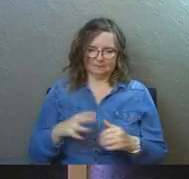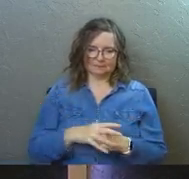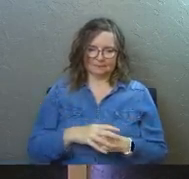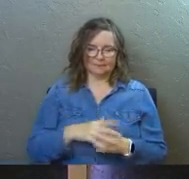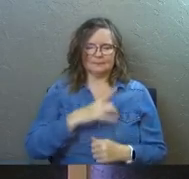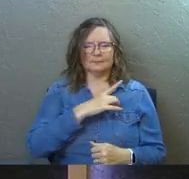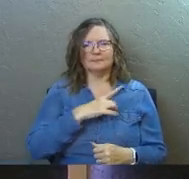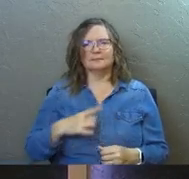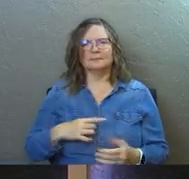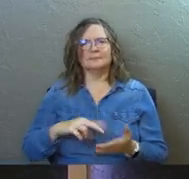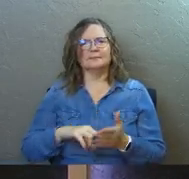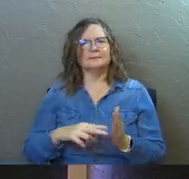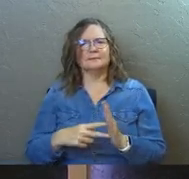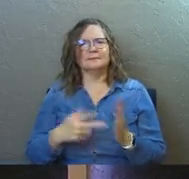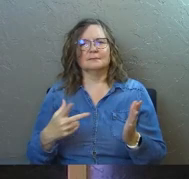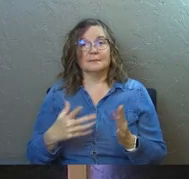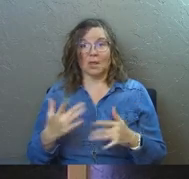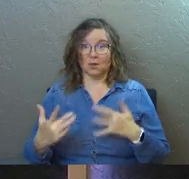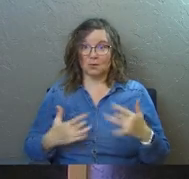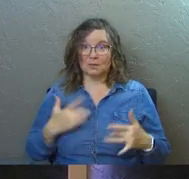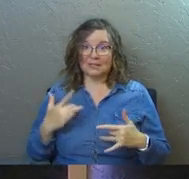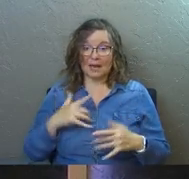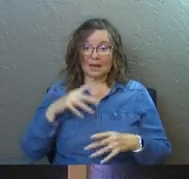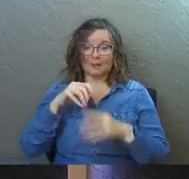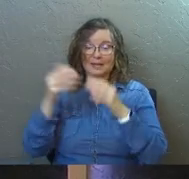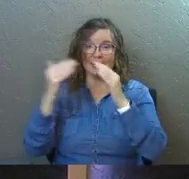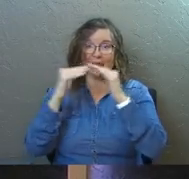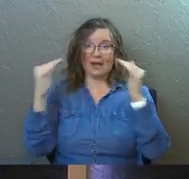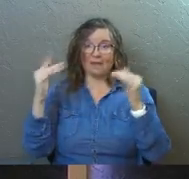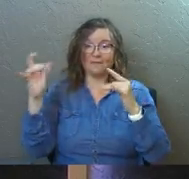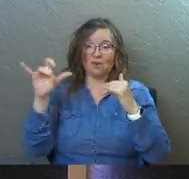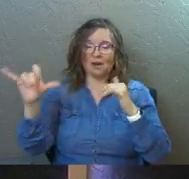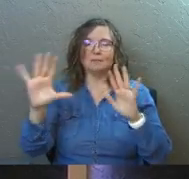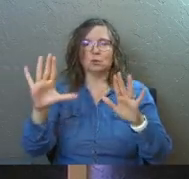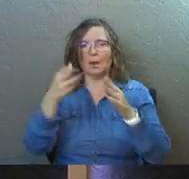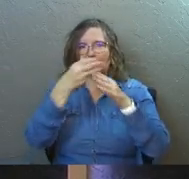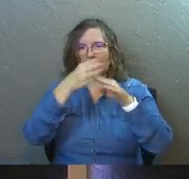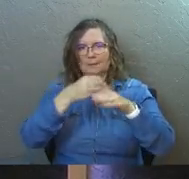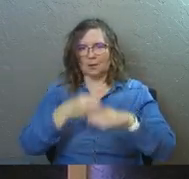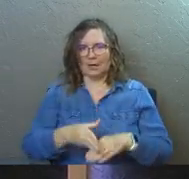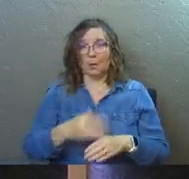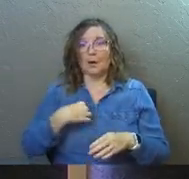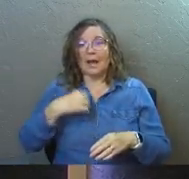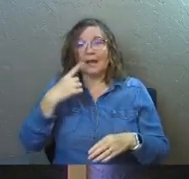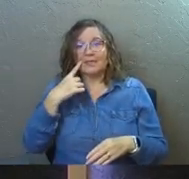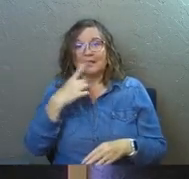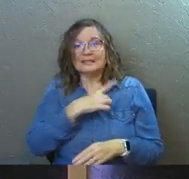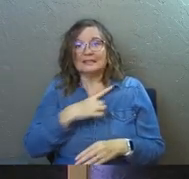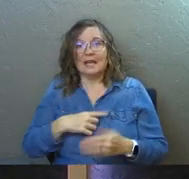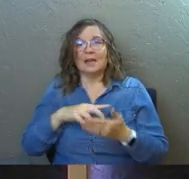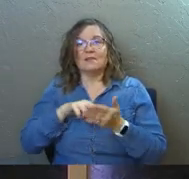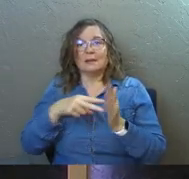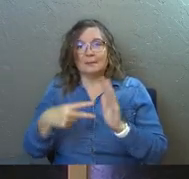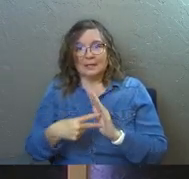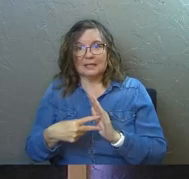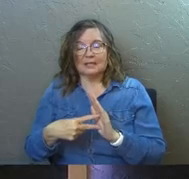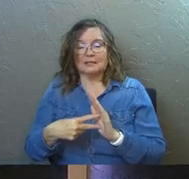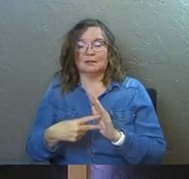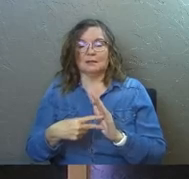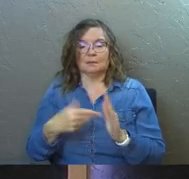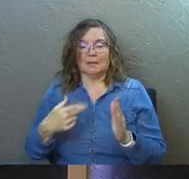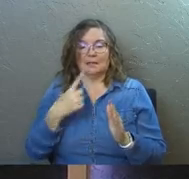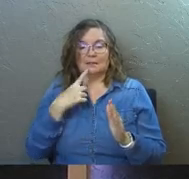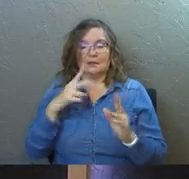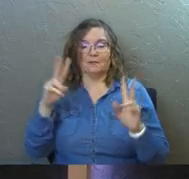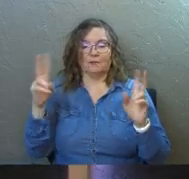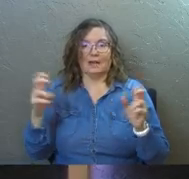What does David mean? Are you excited to be in heaven forever? So I'm going to break down what I think we mean